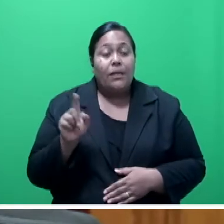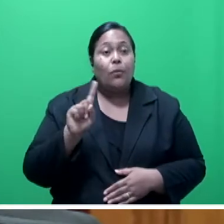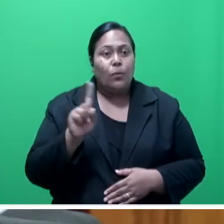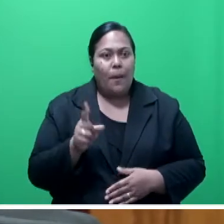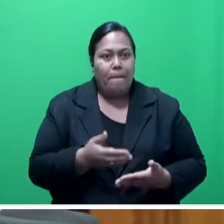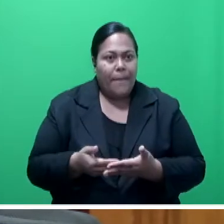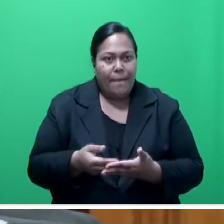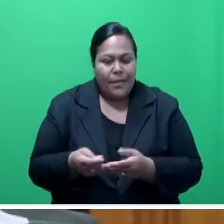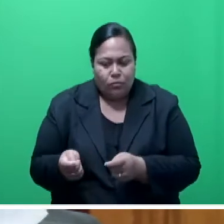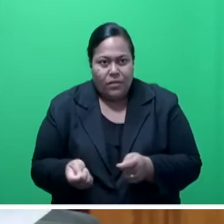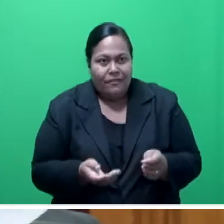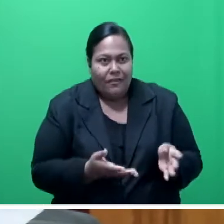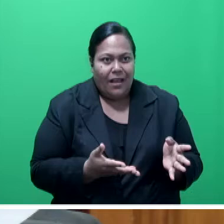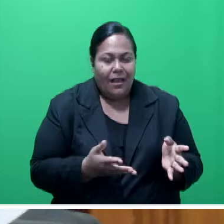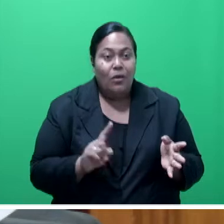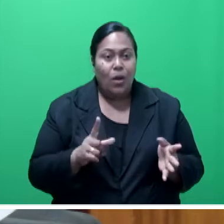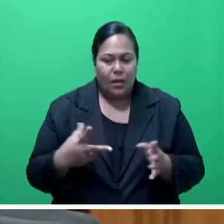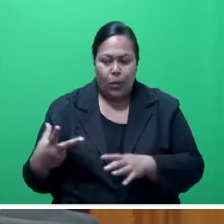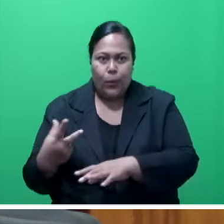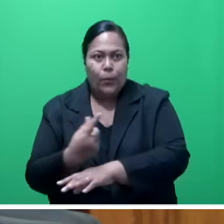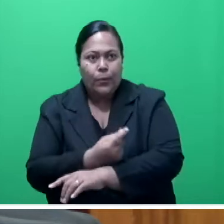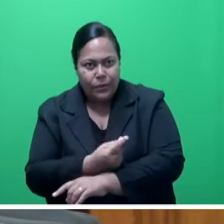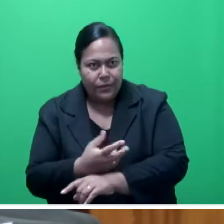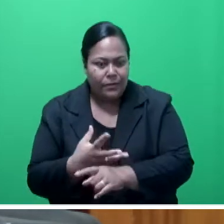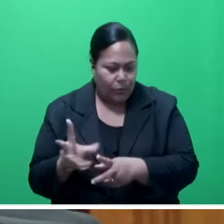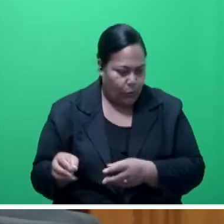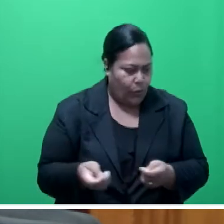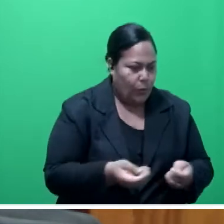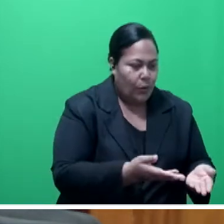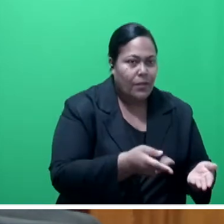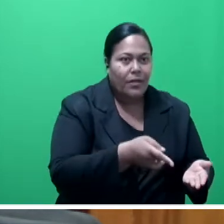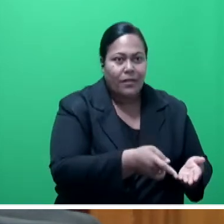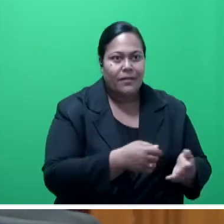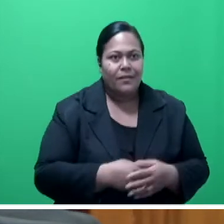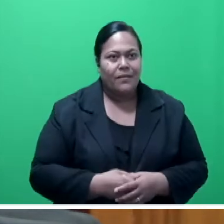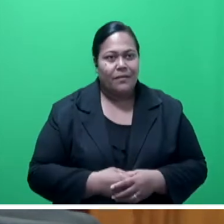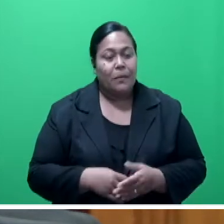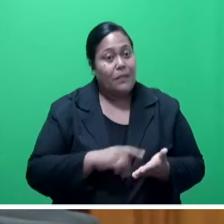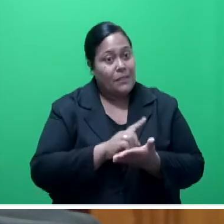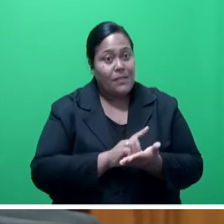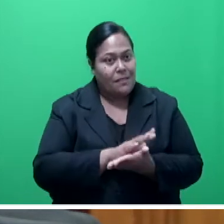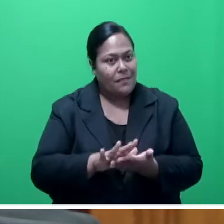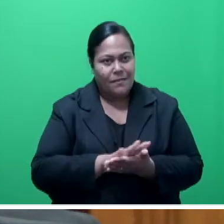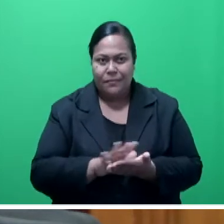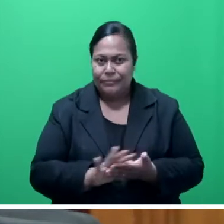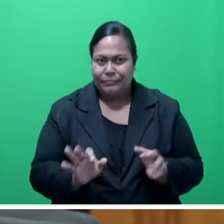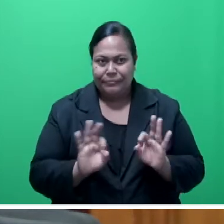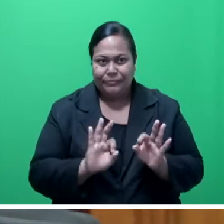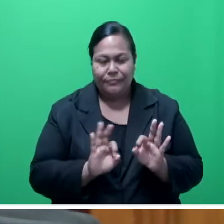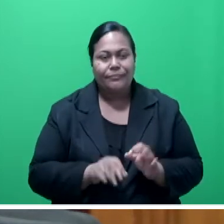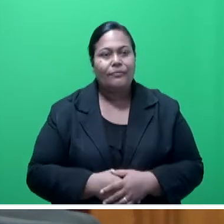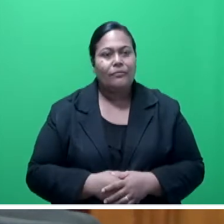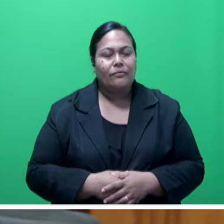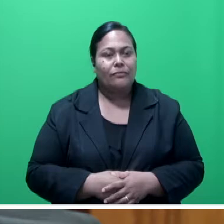is a means of bringing in the original genetic material minus the diseases. So, basically, embryo